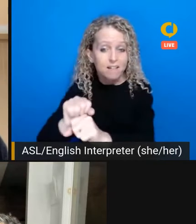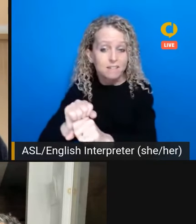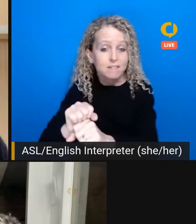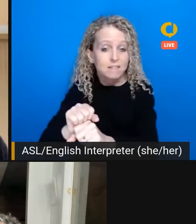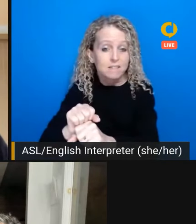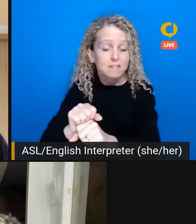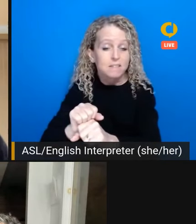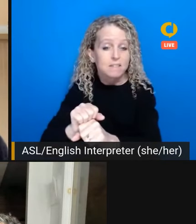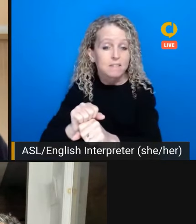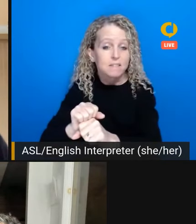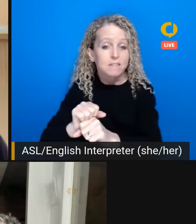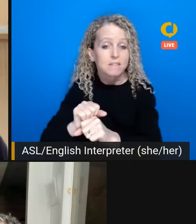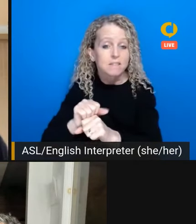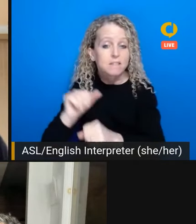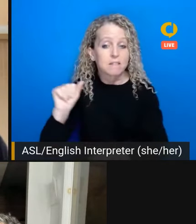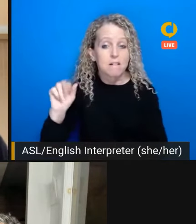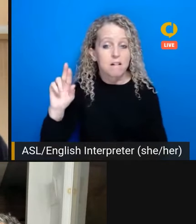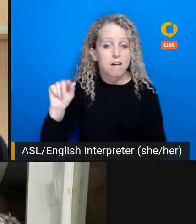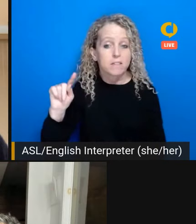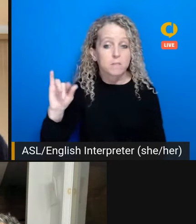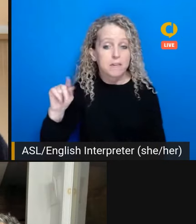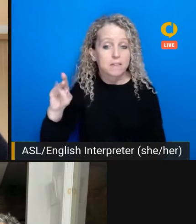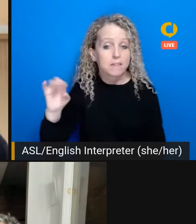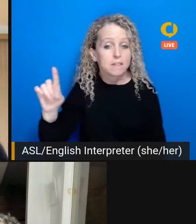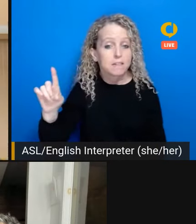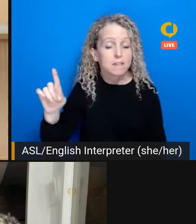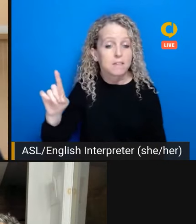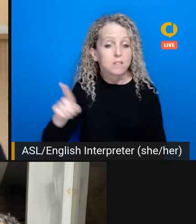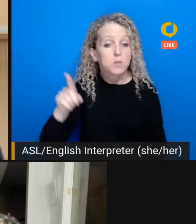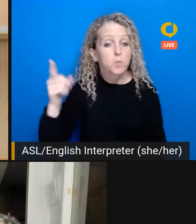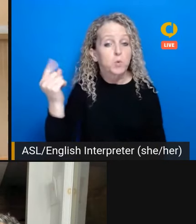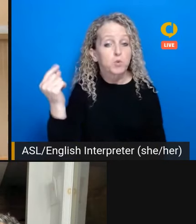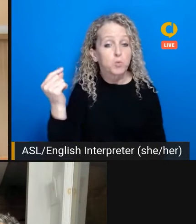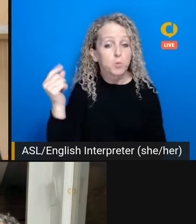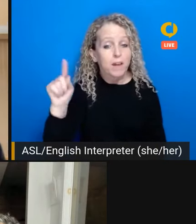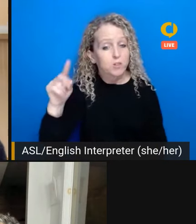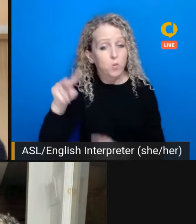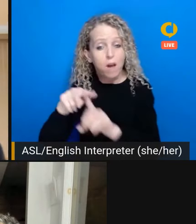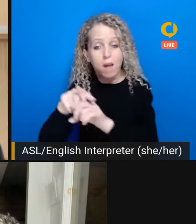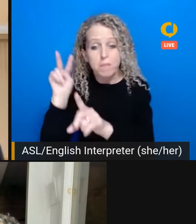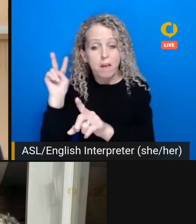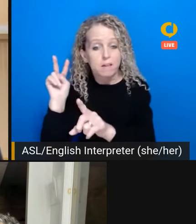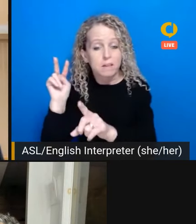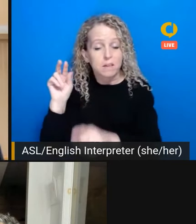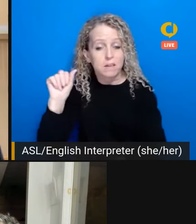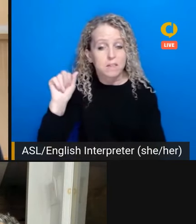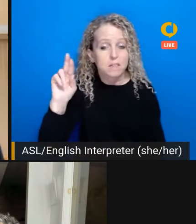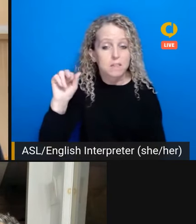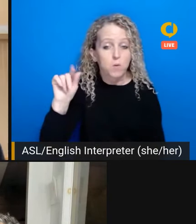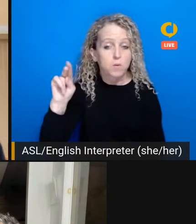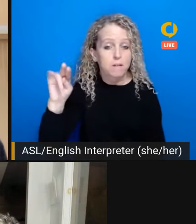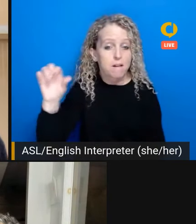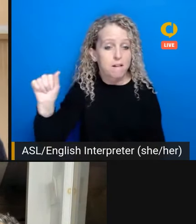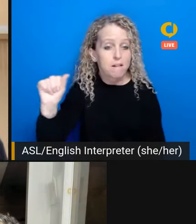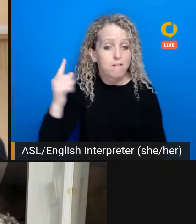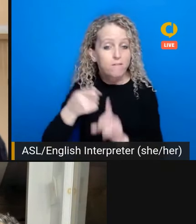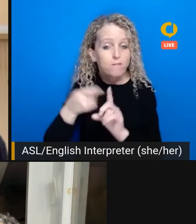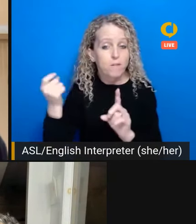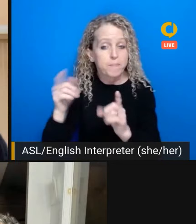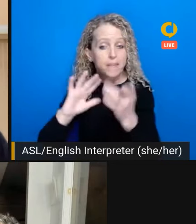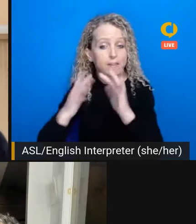defense at the time had to only defend the country by unplugging Estonia from the internet.